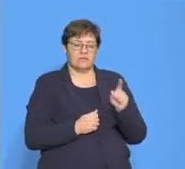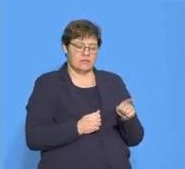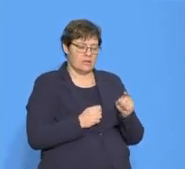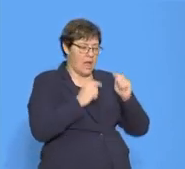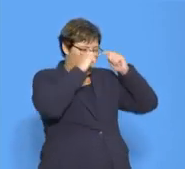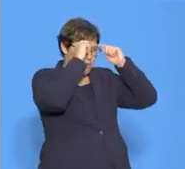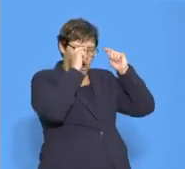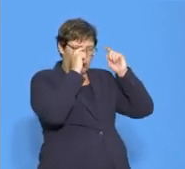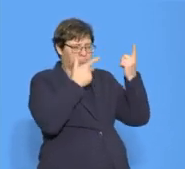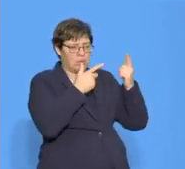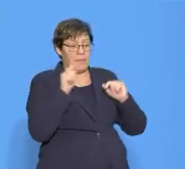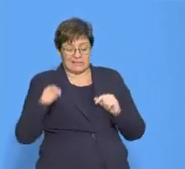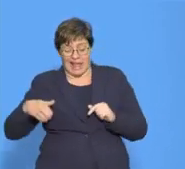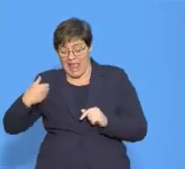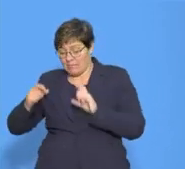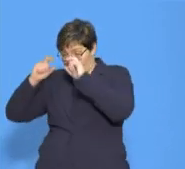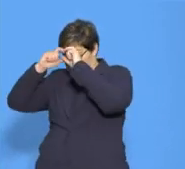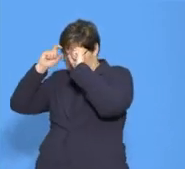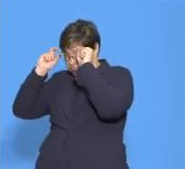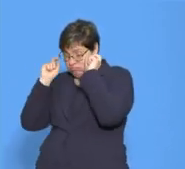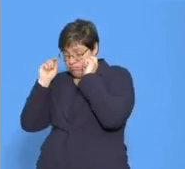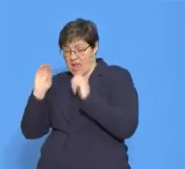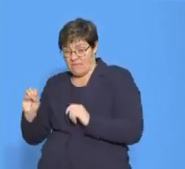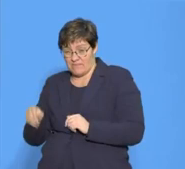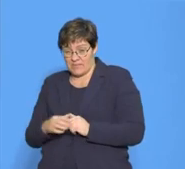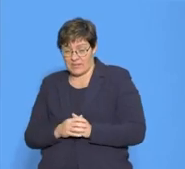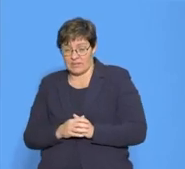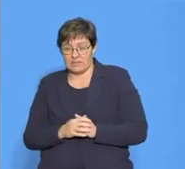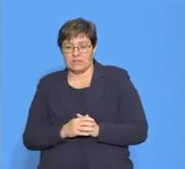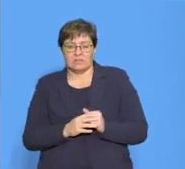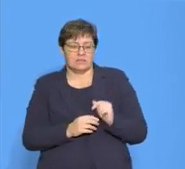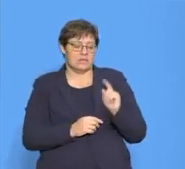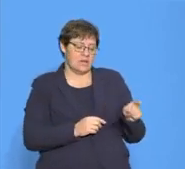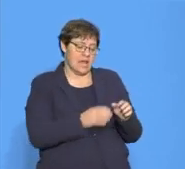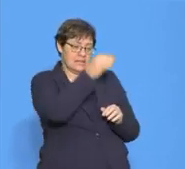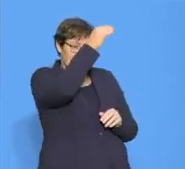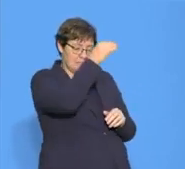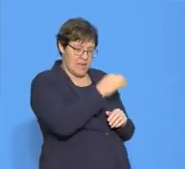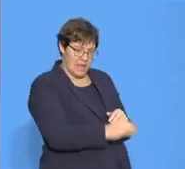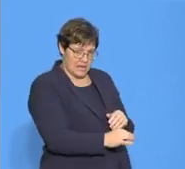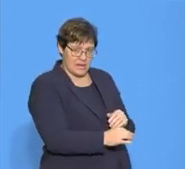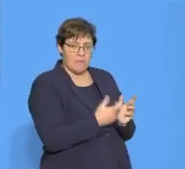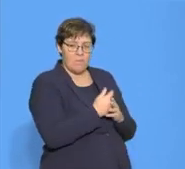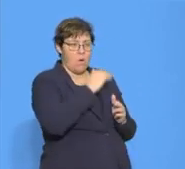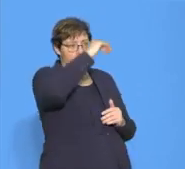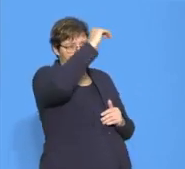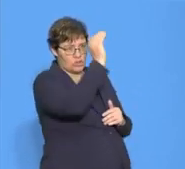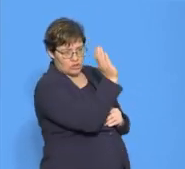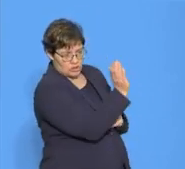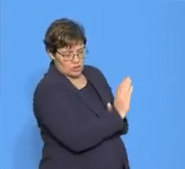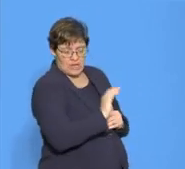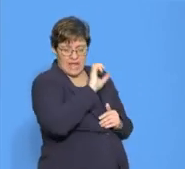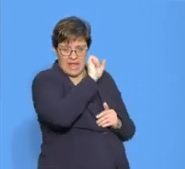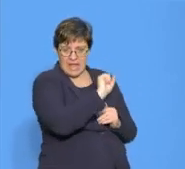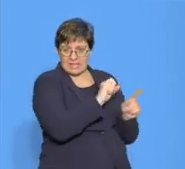smaller. Brow ridges, they're not well developed in humans, whereas they're quite prominent and well developed in